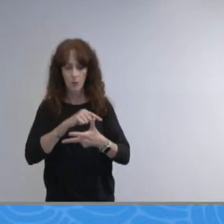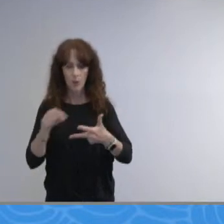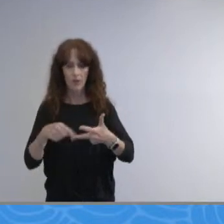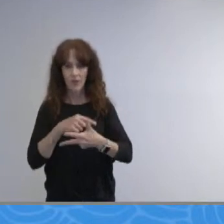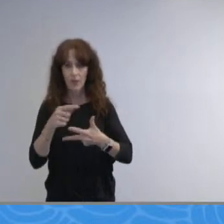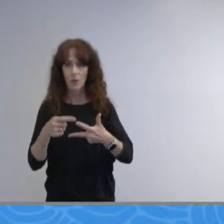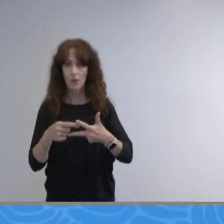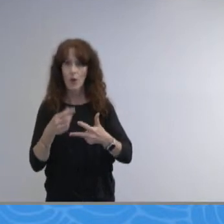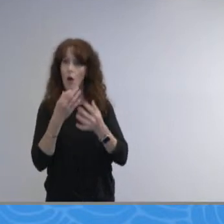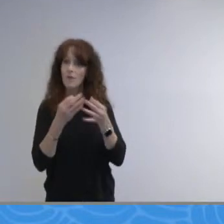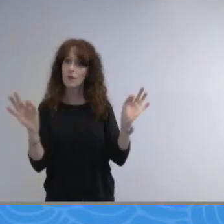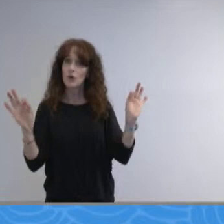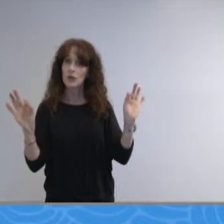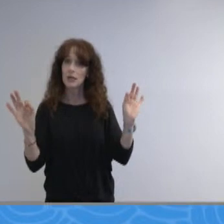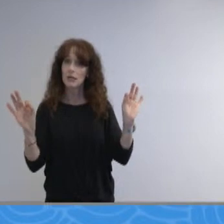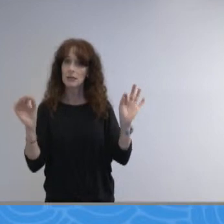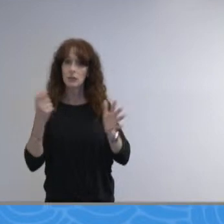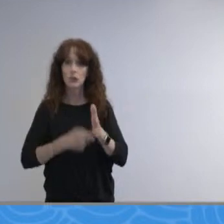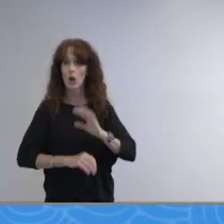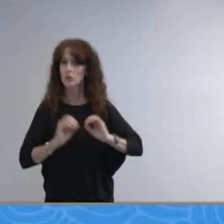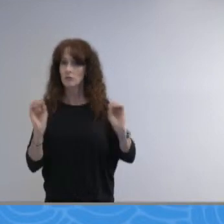programs are free of charge.